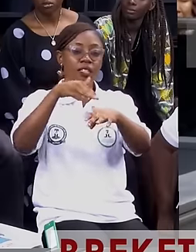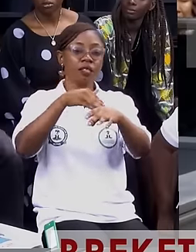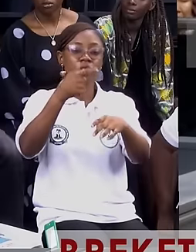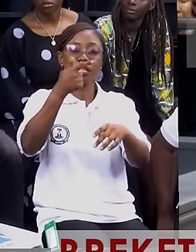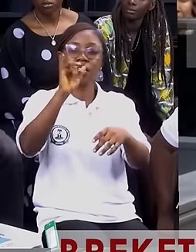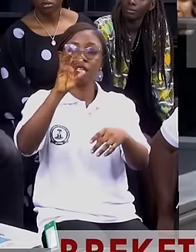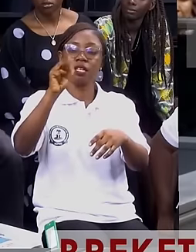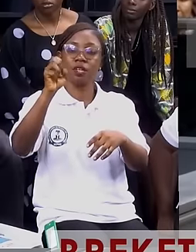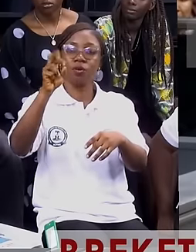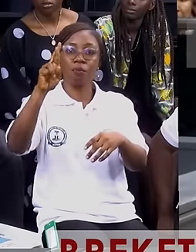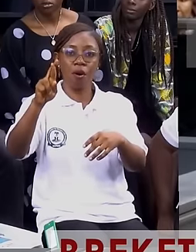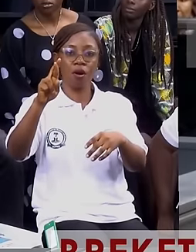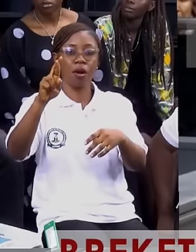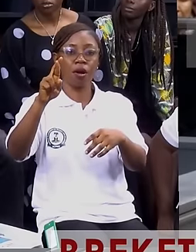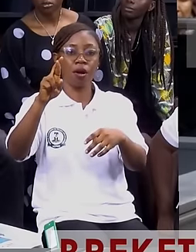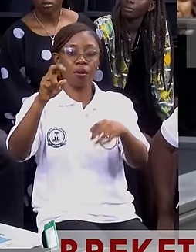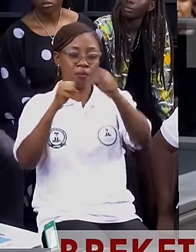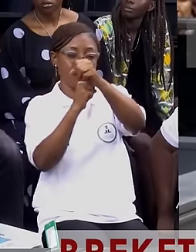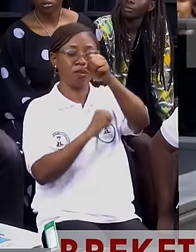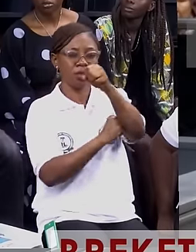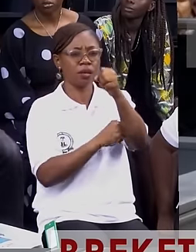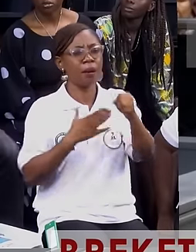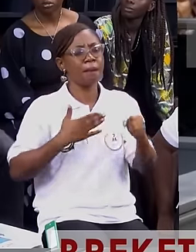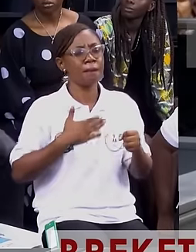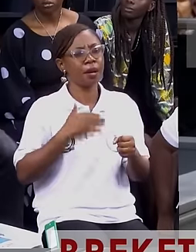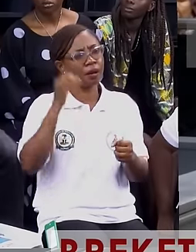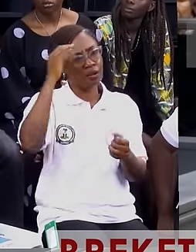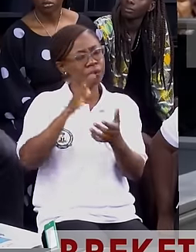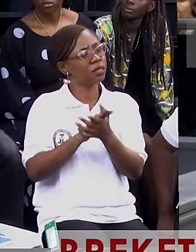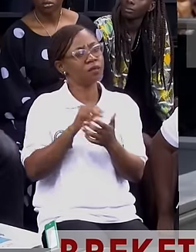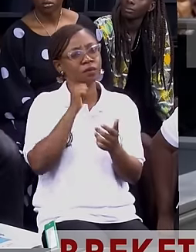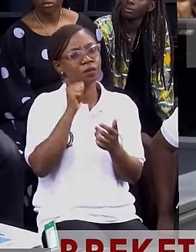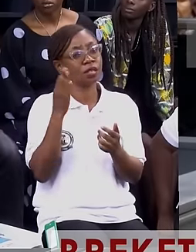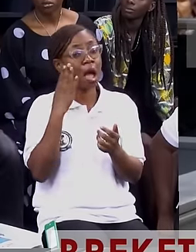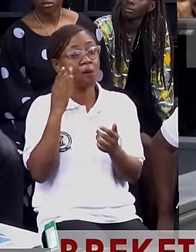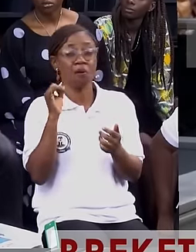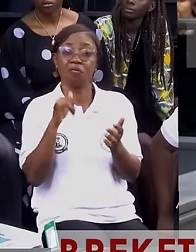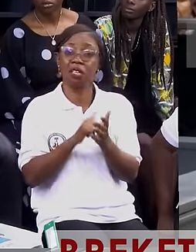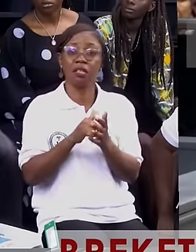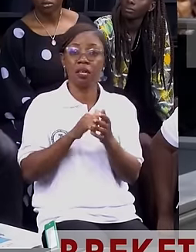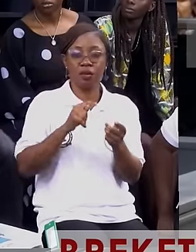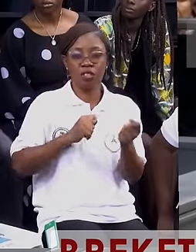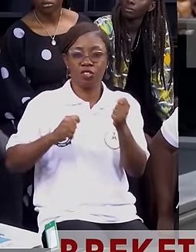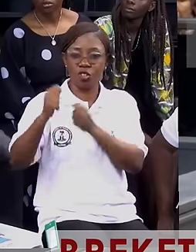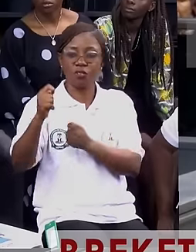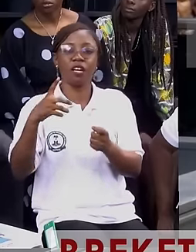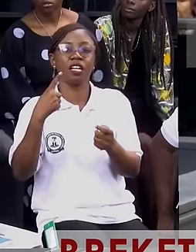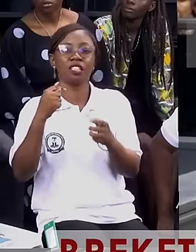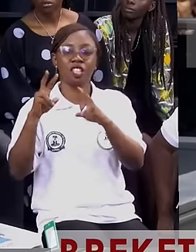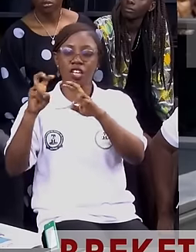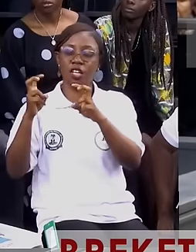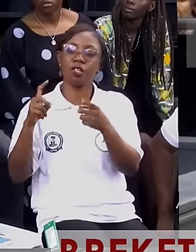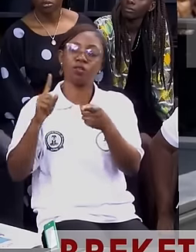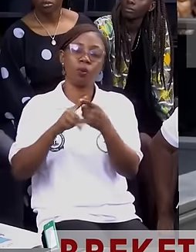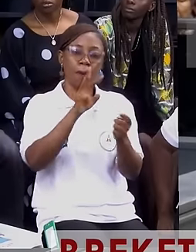Mabushi. My husband said he's not aware of anything that is happening. So they now say they want to transfer the case to